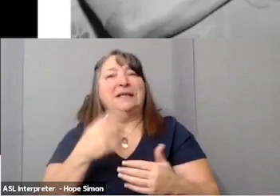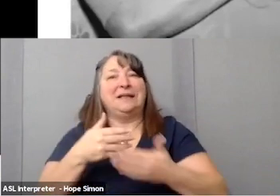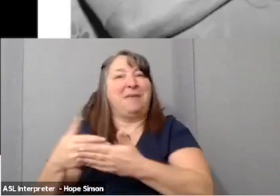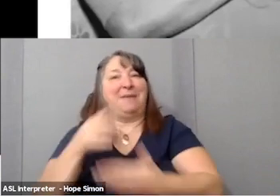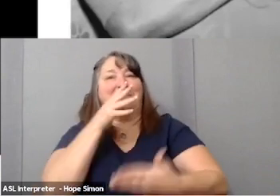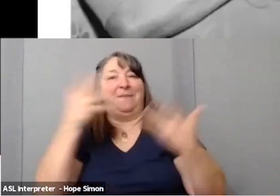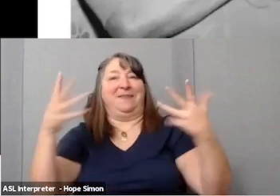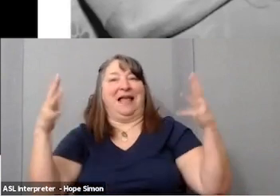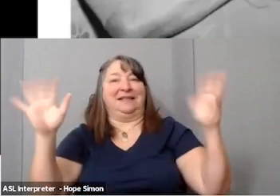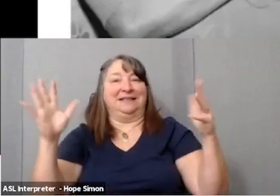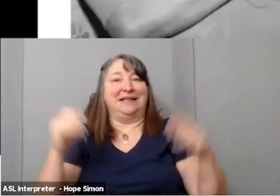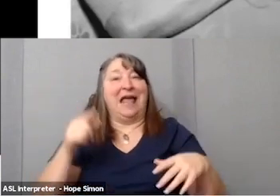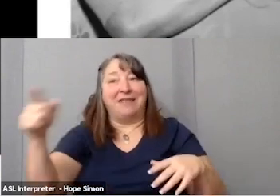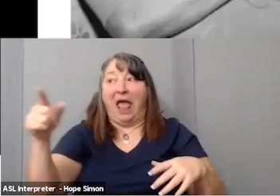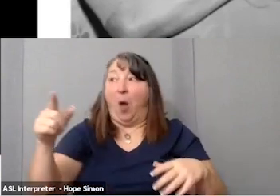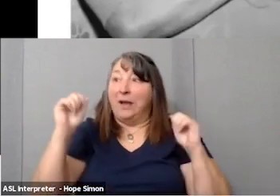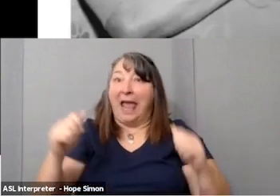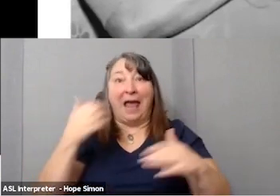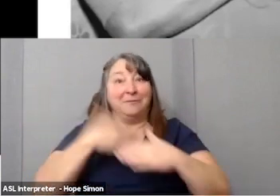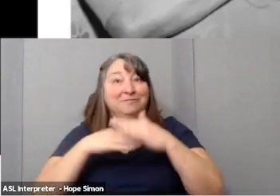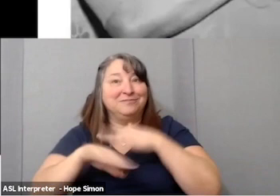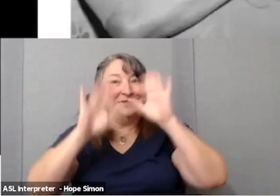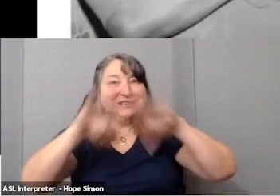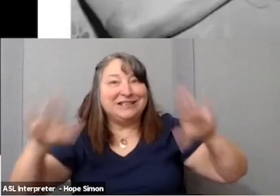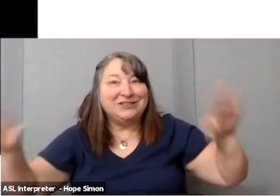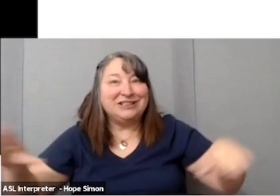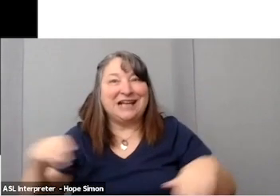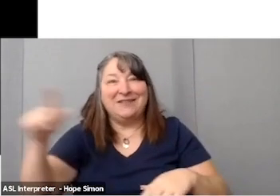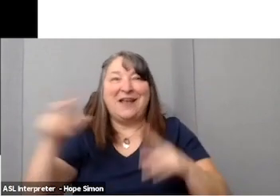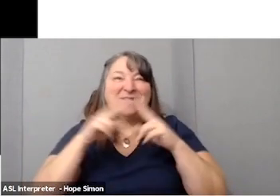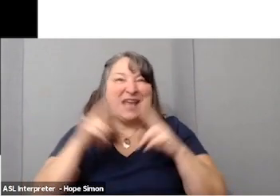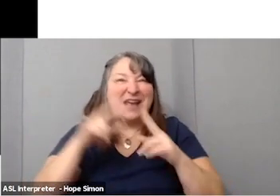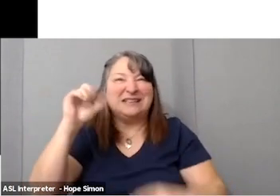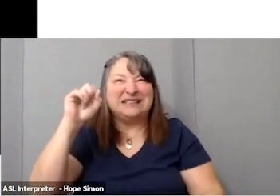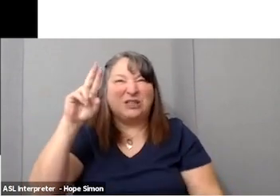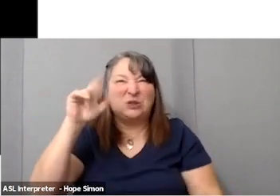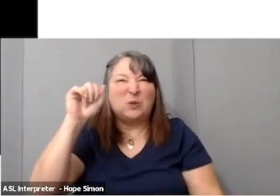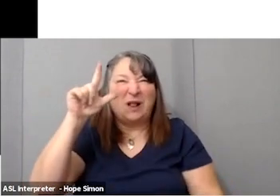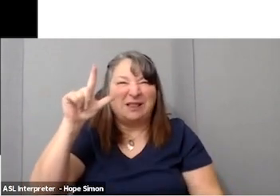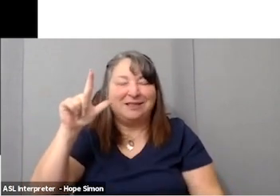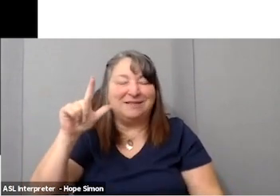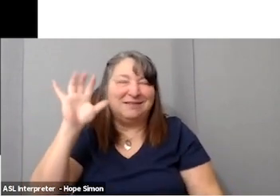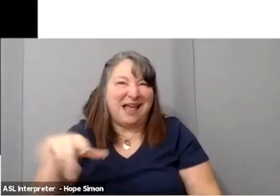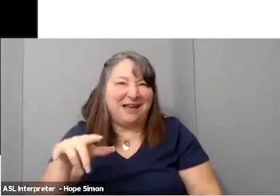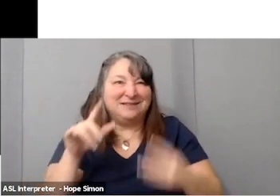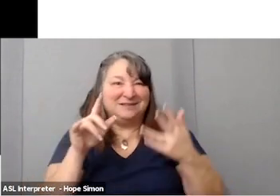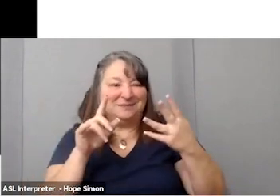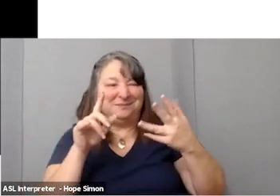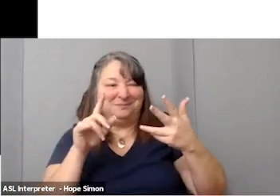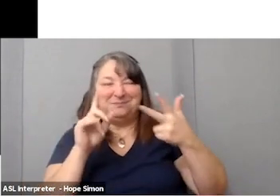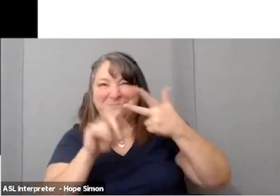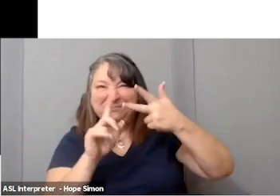their ability to bear children and their sexuality. So let's go a little bit into the